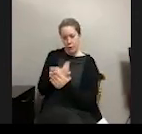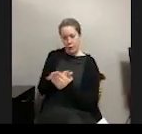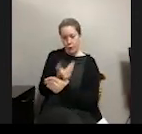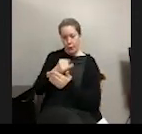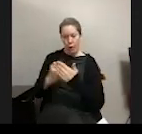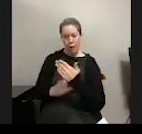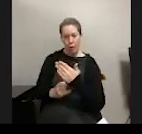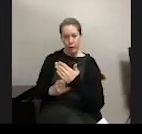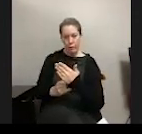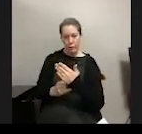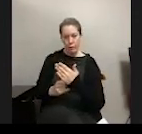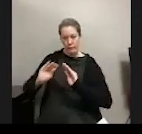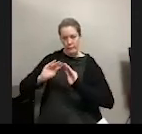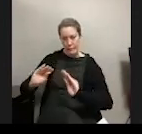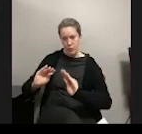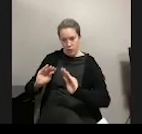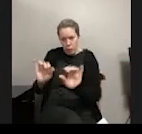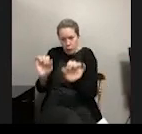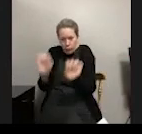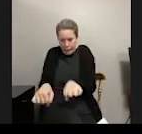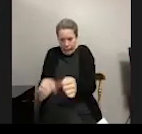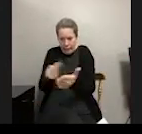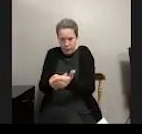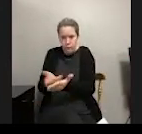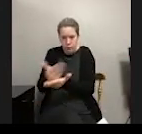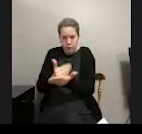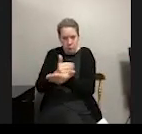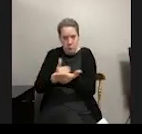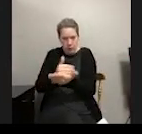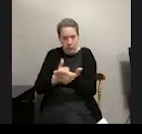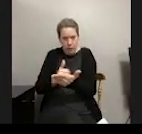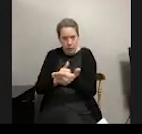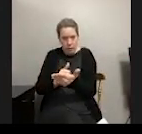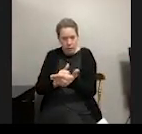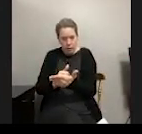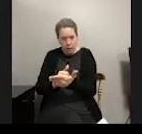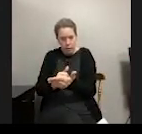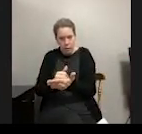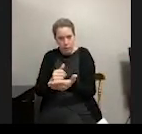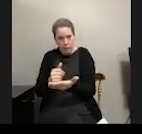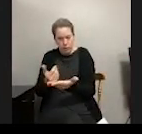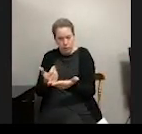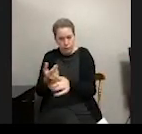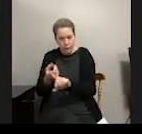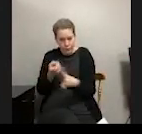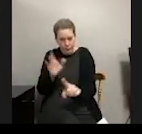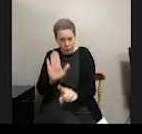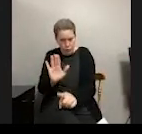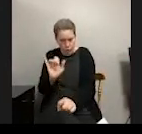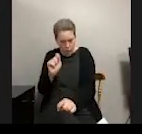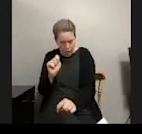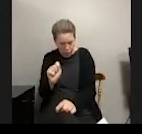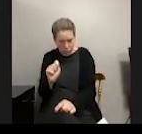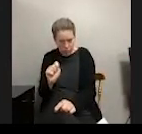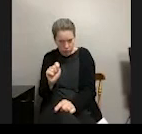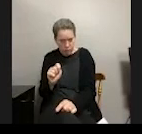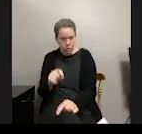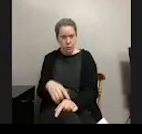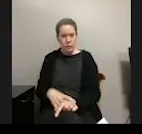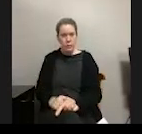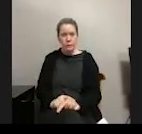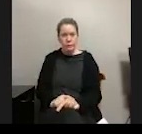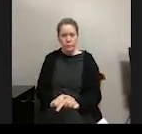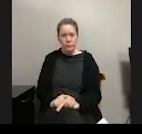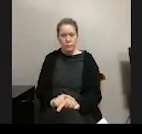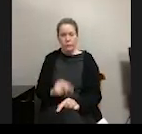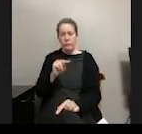make a living doing what they love to do, and that's creating art. Also Nuit Blanche has a great program, Nuit Connects. So